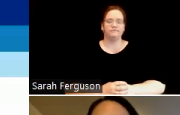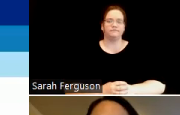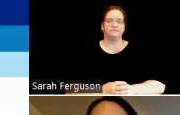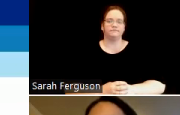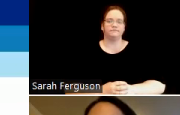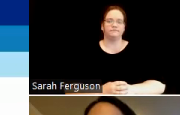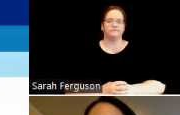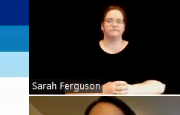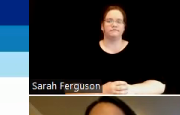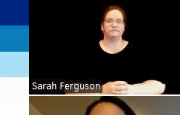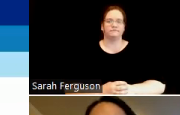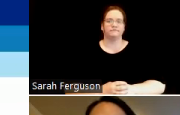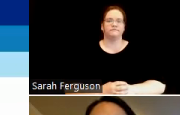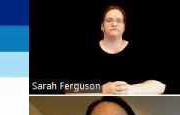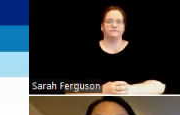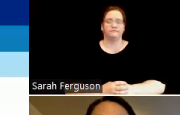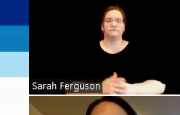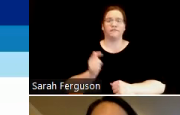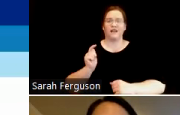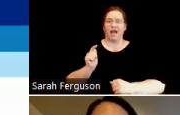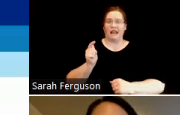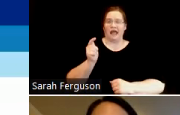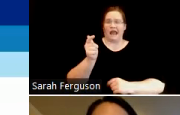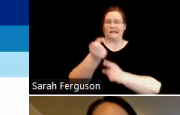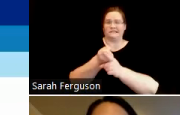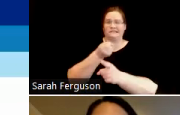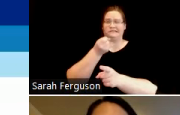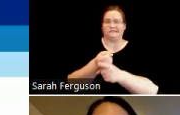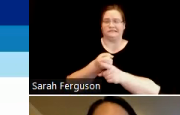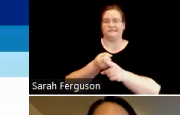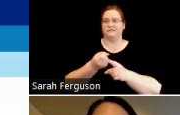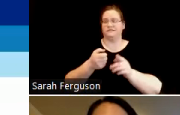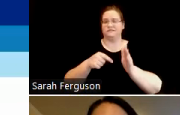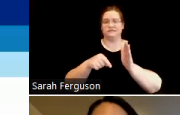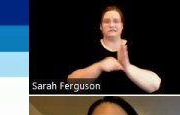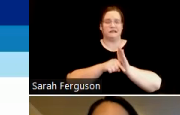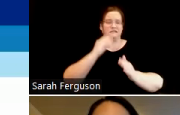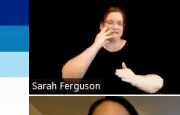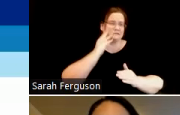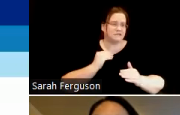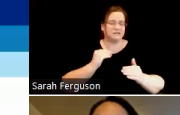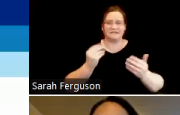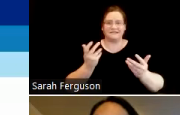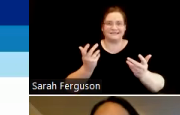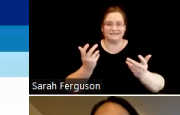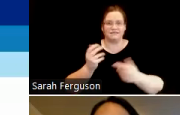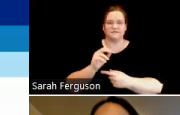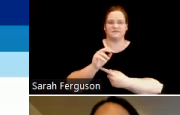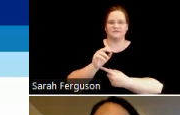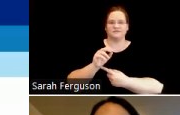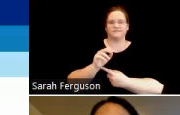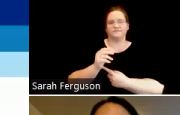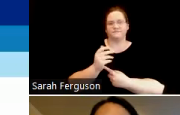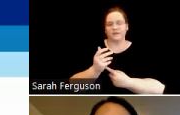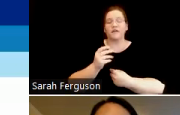What about late onset side effects? This is a great question. People ask about this all the time. And